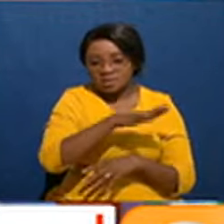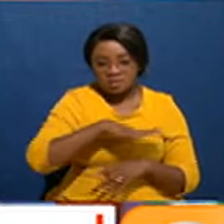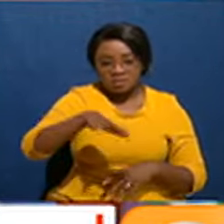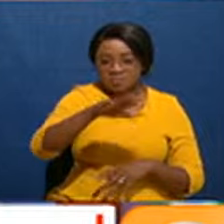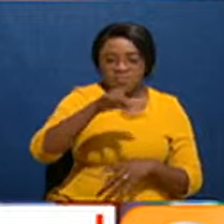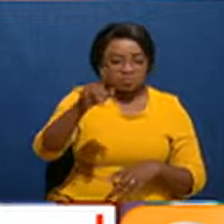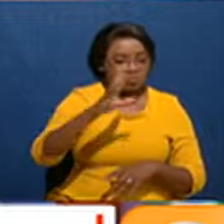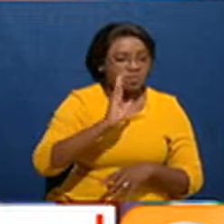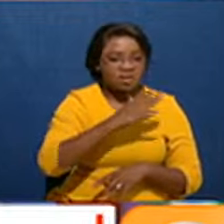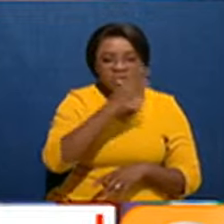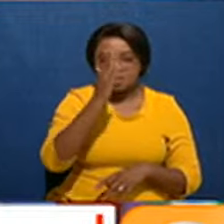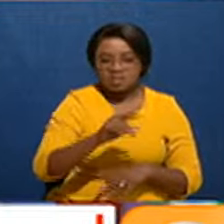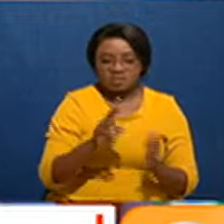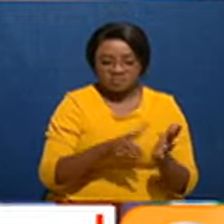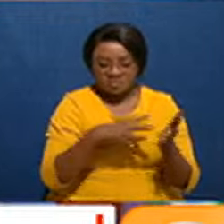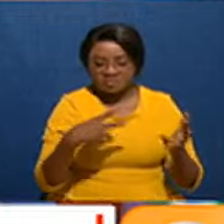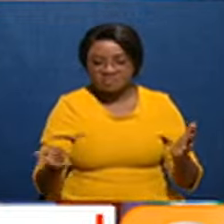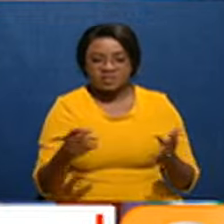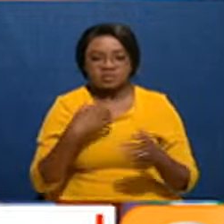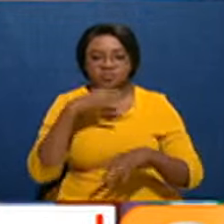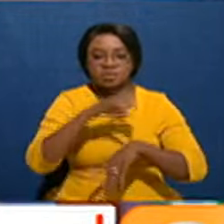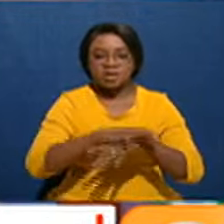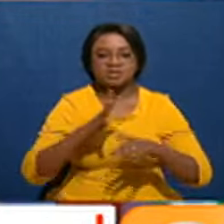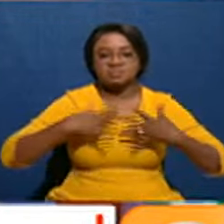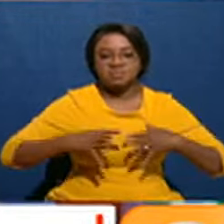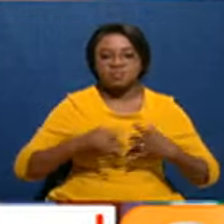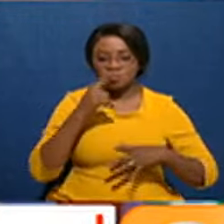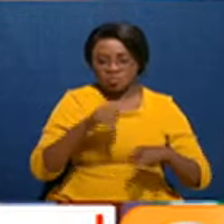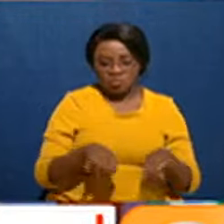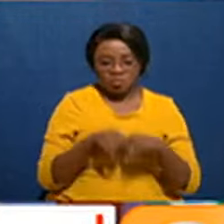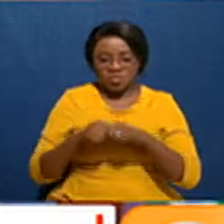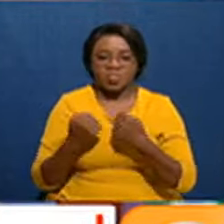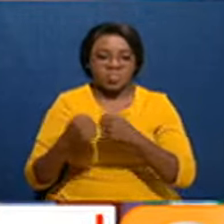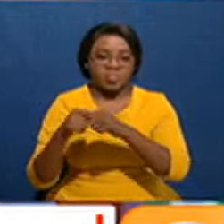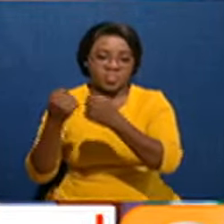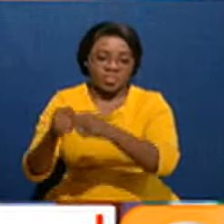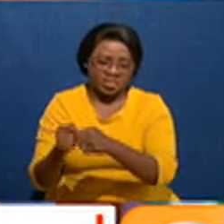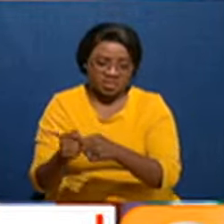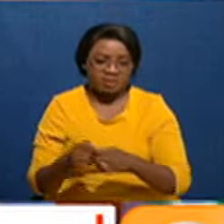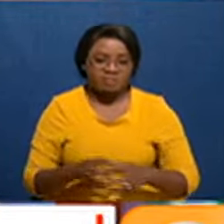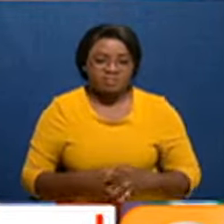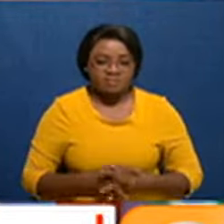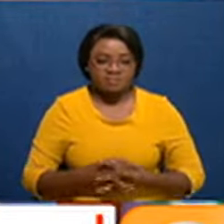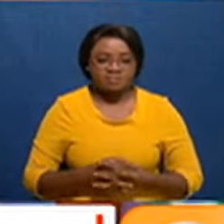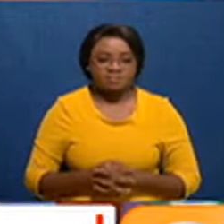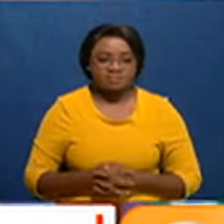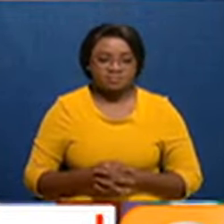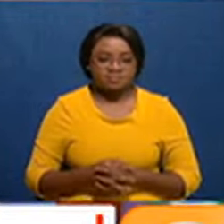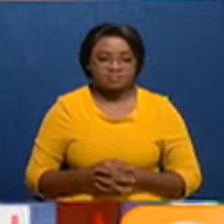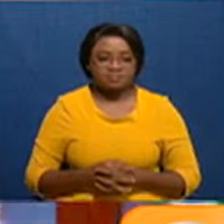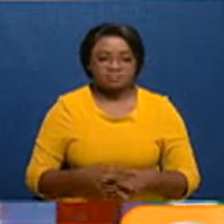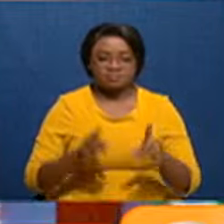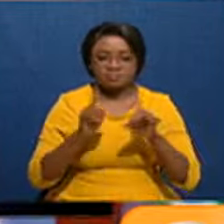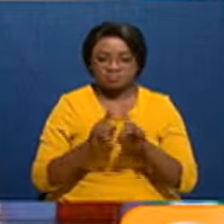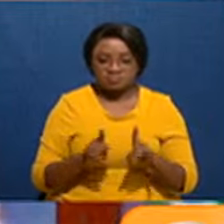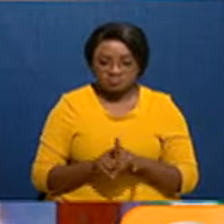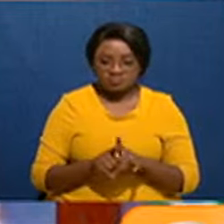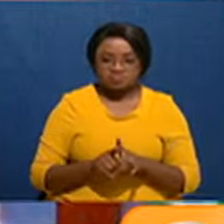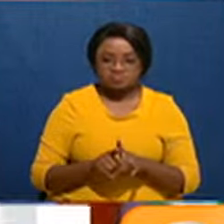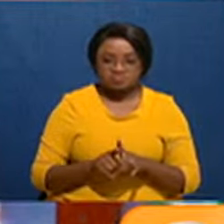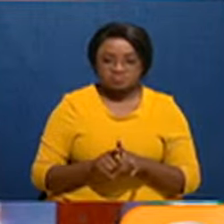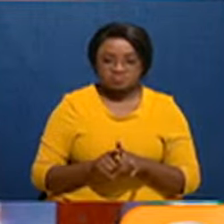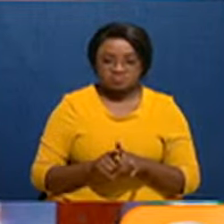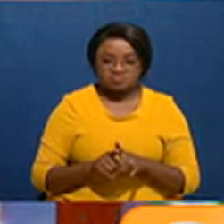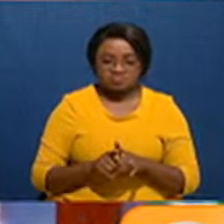find some rogue personalities. And of course, in dealing with that, the regulator, which is the Engineers Board of Kenya,